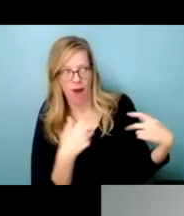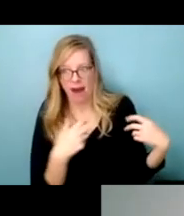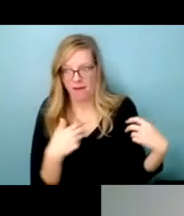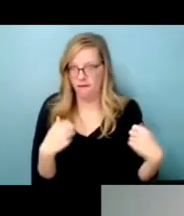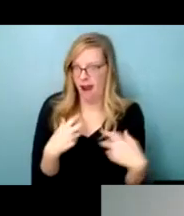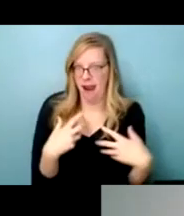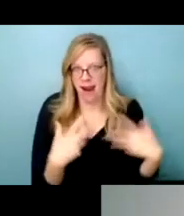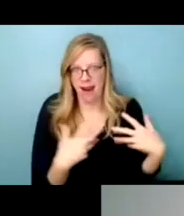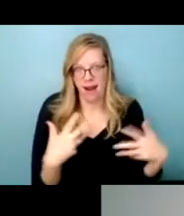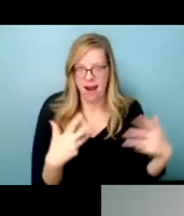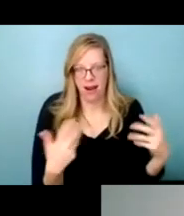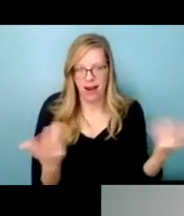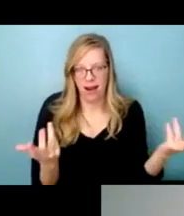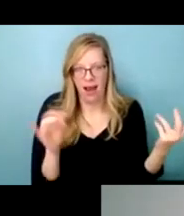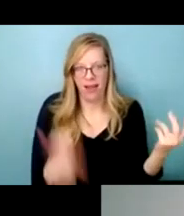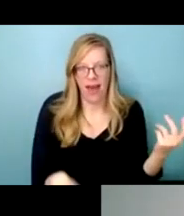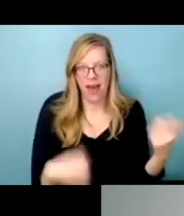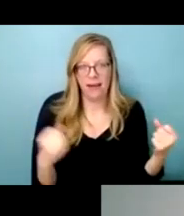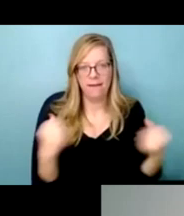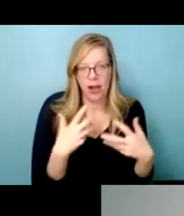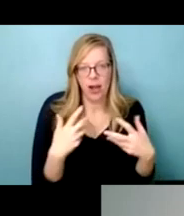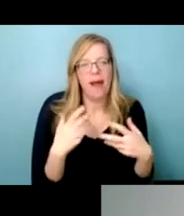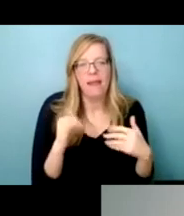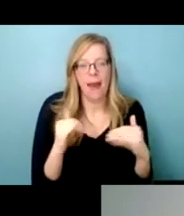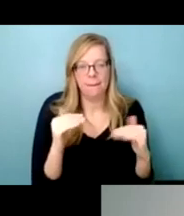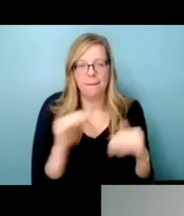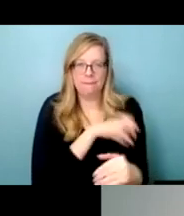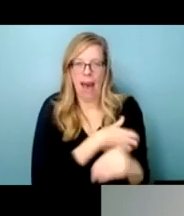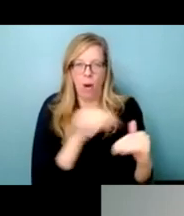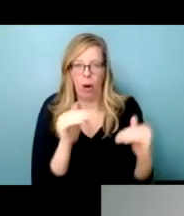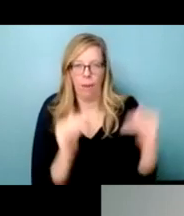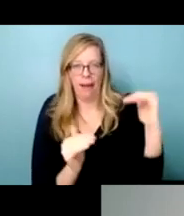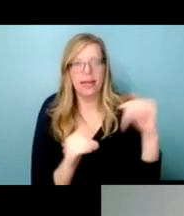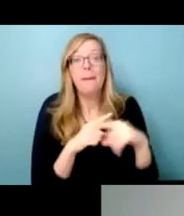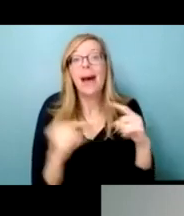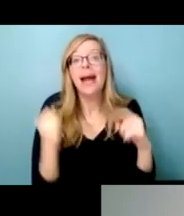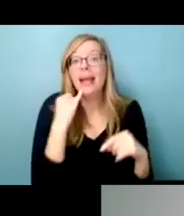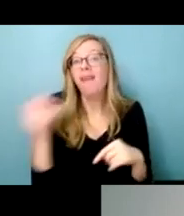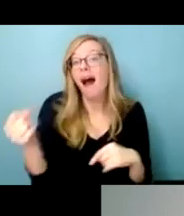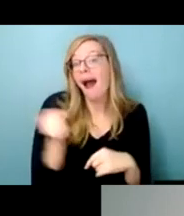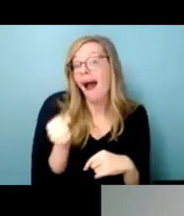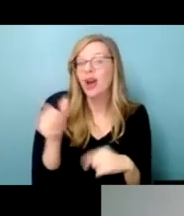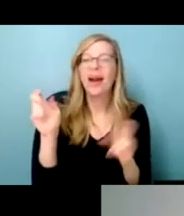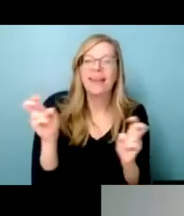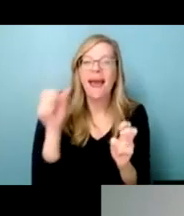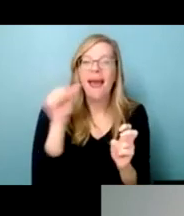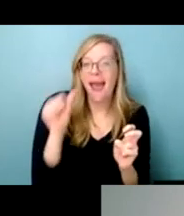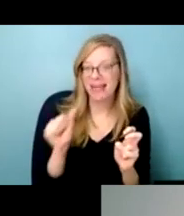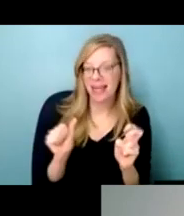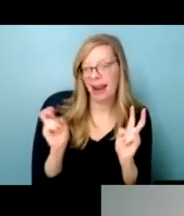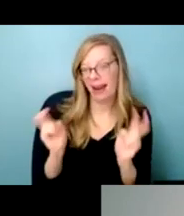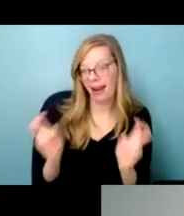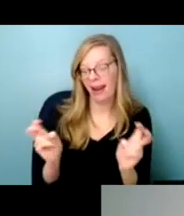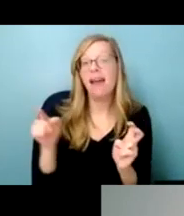guard. There's this weird power imbalance. But if I hire an auntie who knows everyone, someone